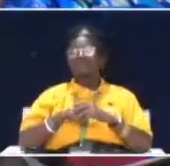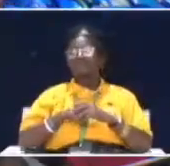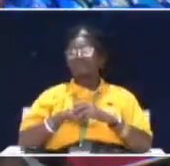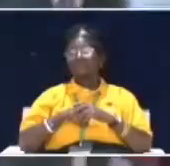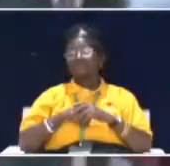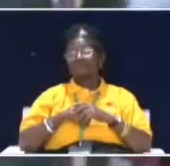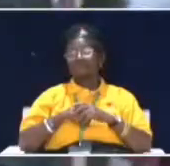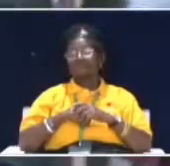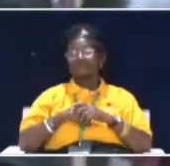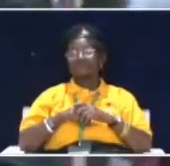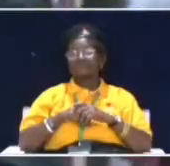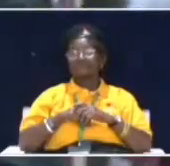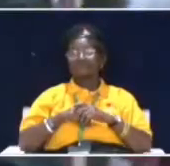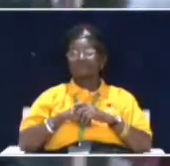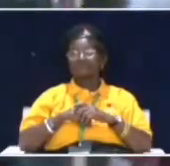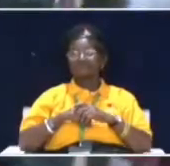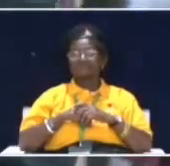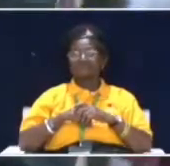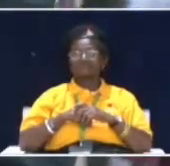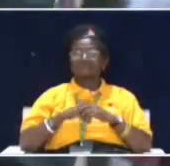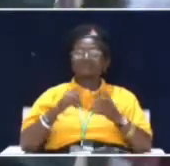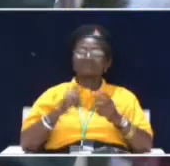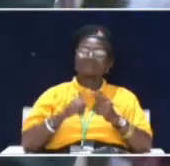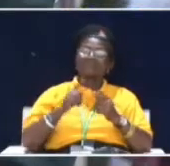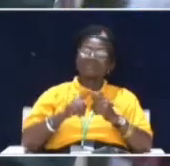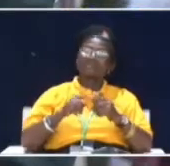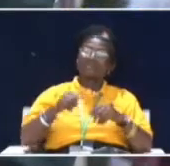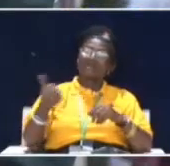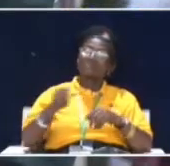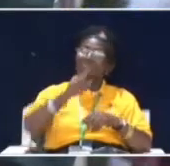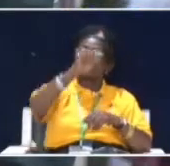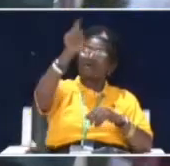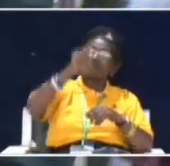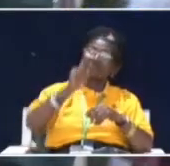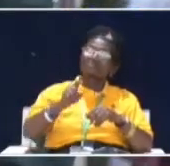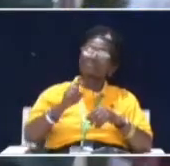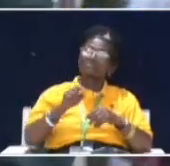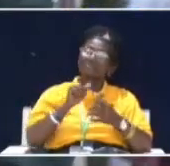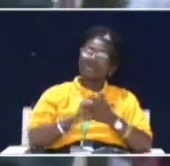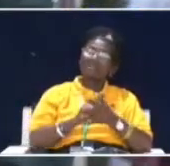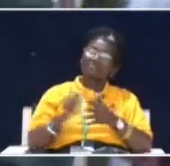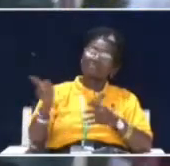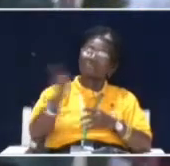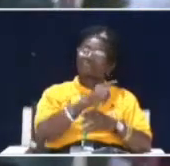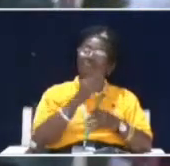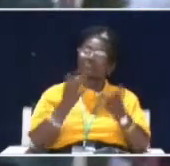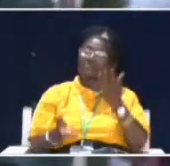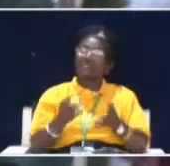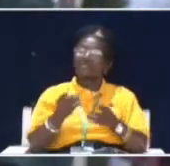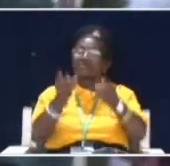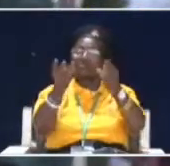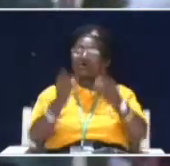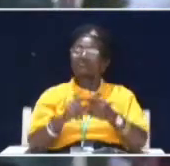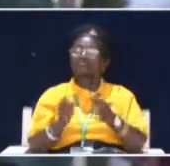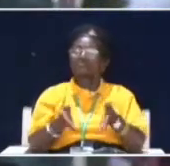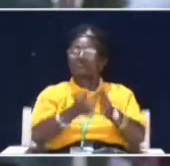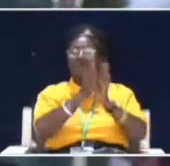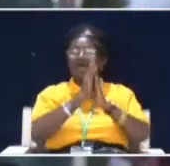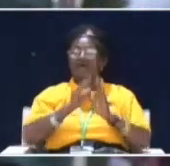ayo. And then another question that you may want to ask. Ibere mi ti e tun fe